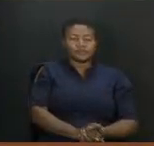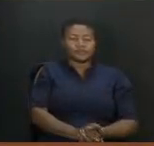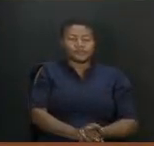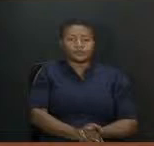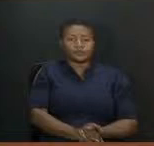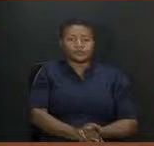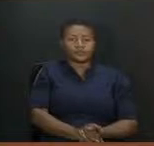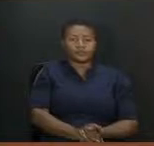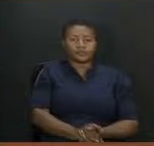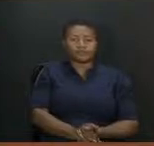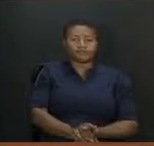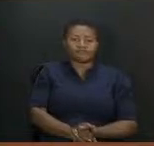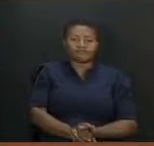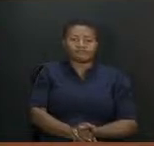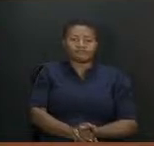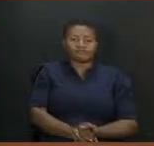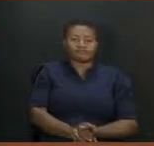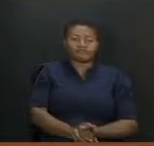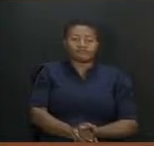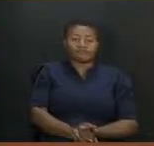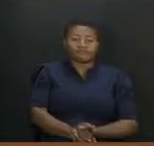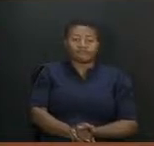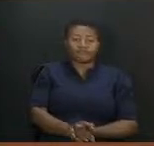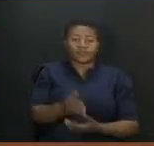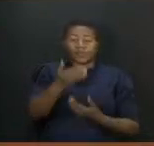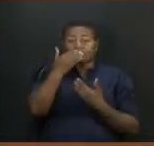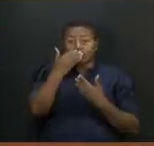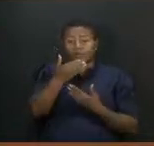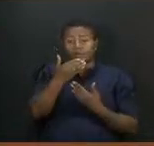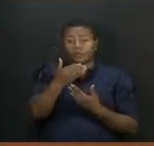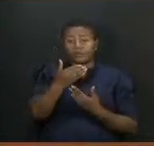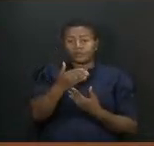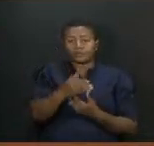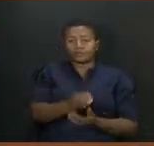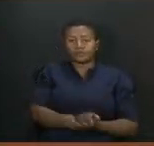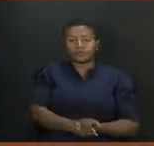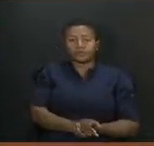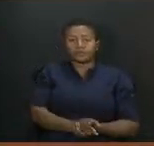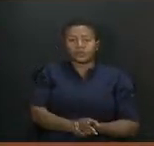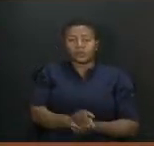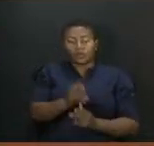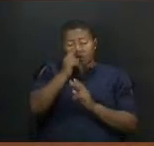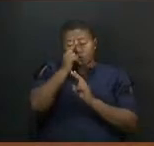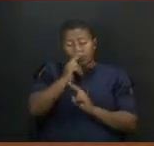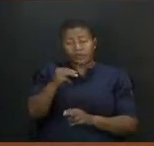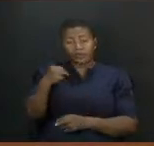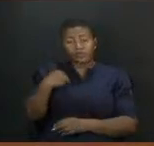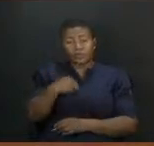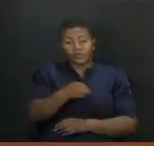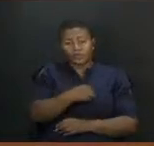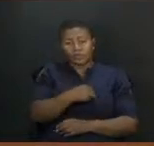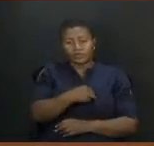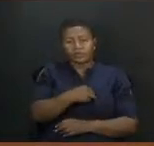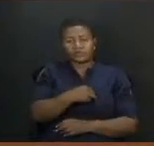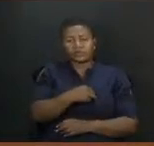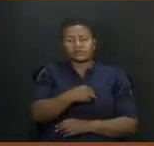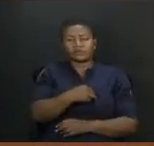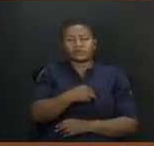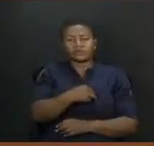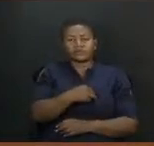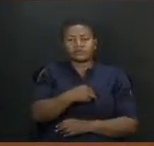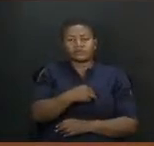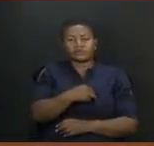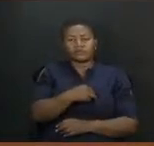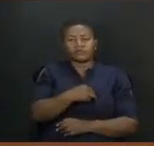Thank you very much. Honourable members, he's just bringing